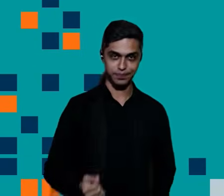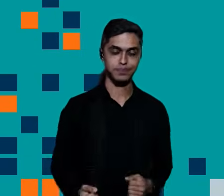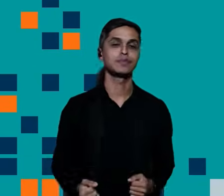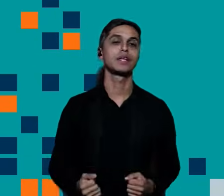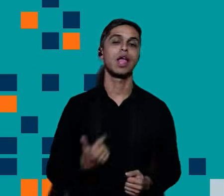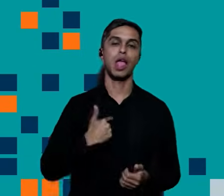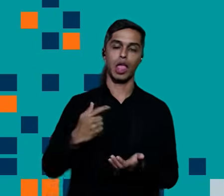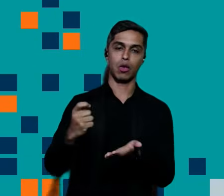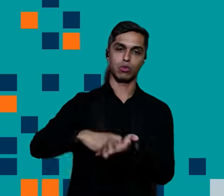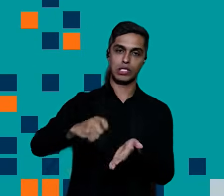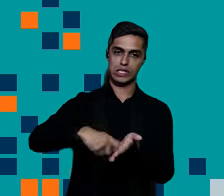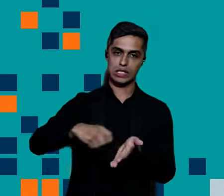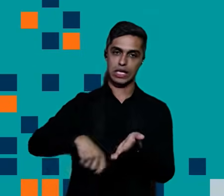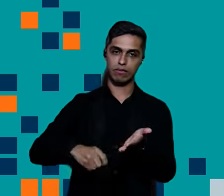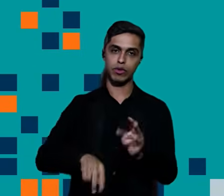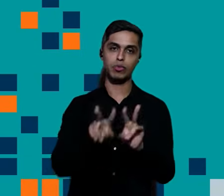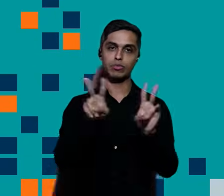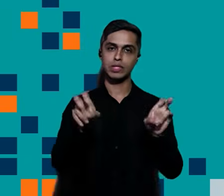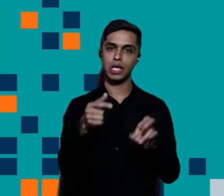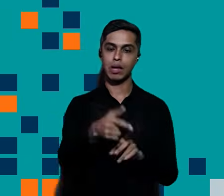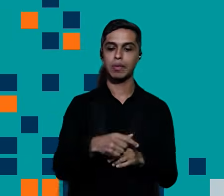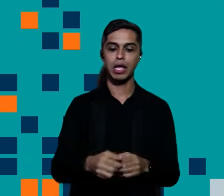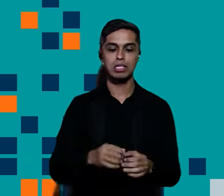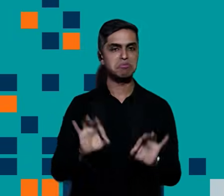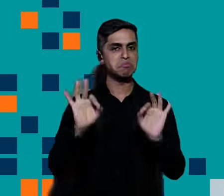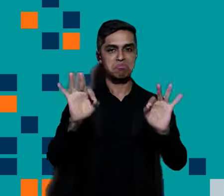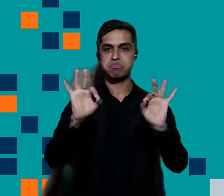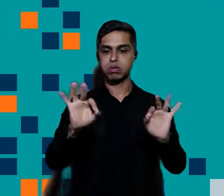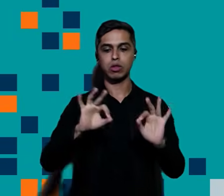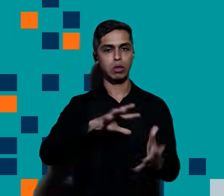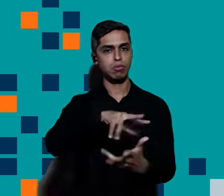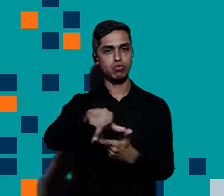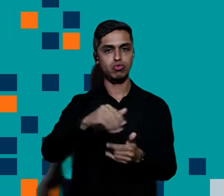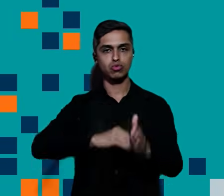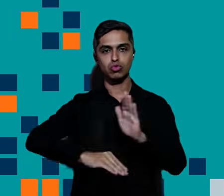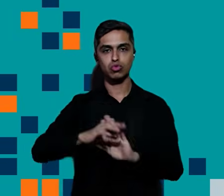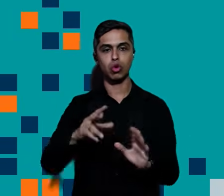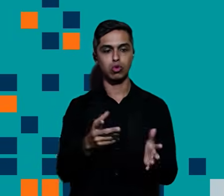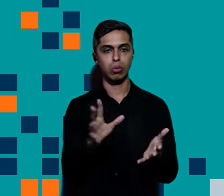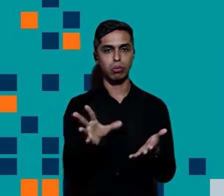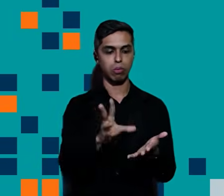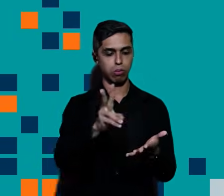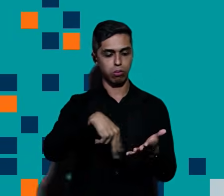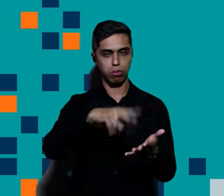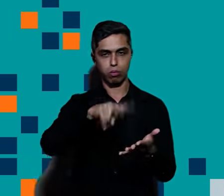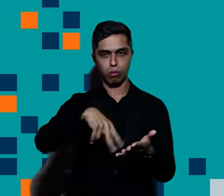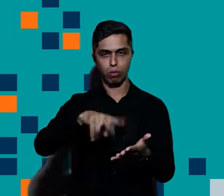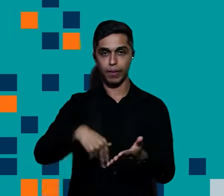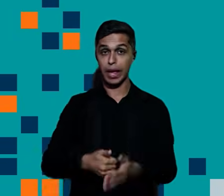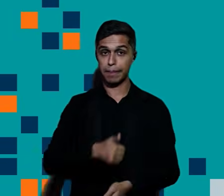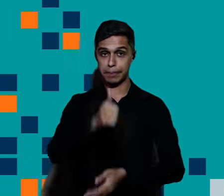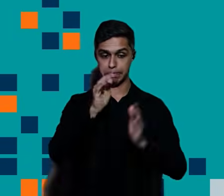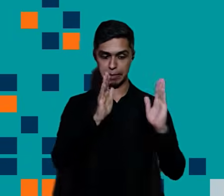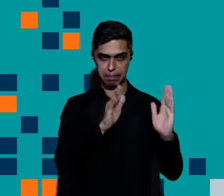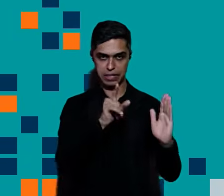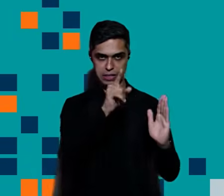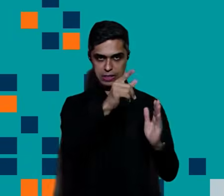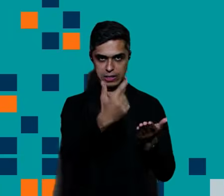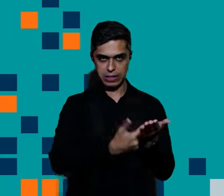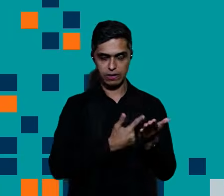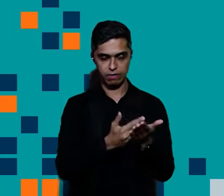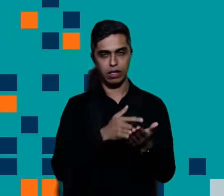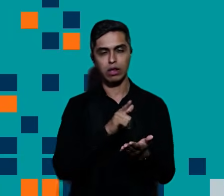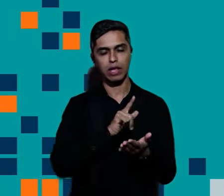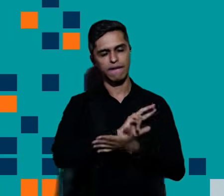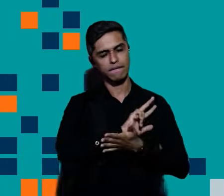just become a global bestseller. It's laid out specifically so that the first part of it has a variety of the theories